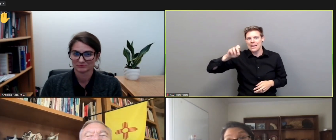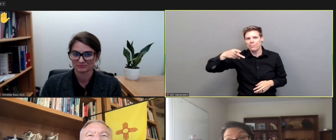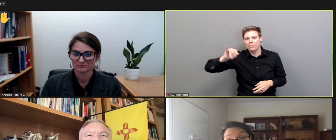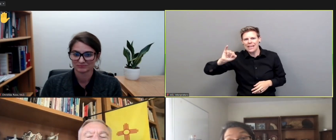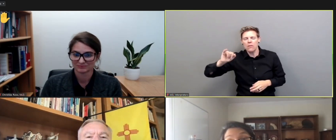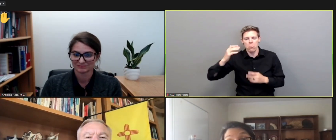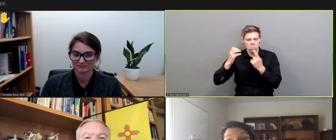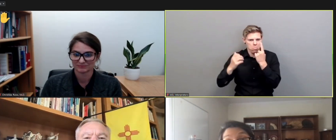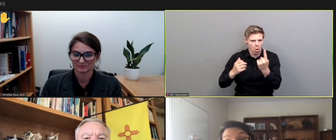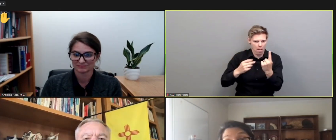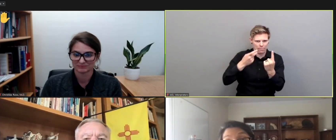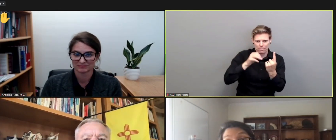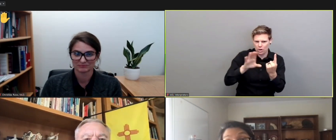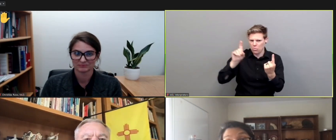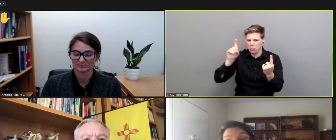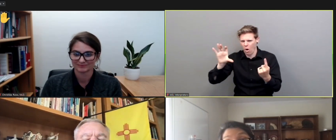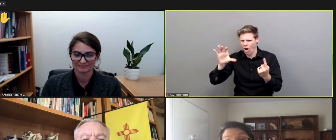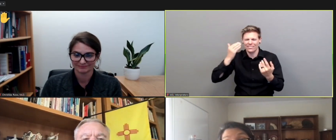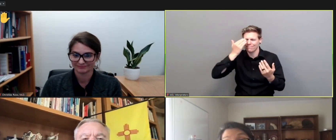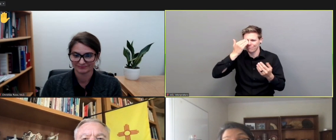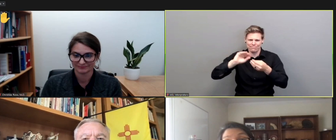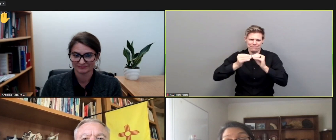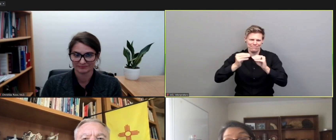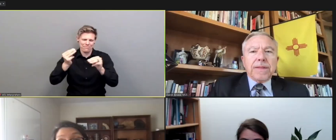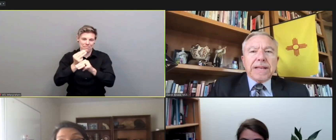in any case, that